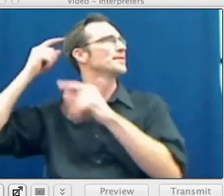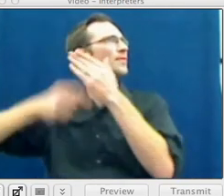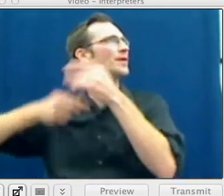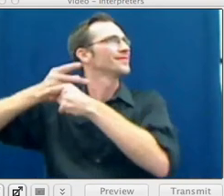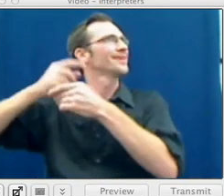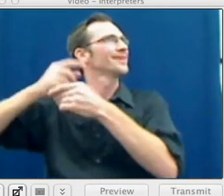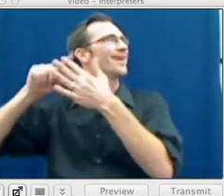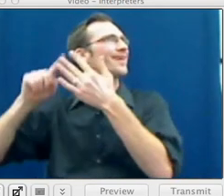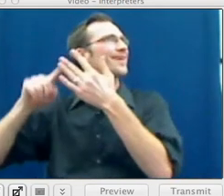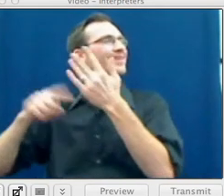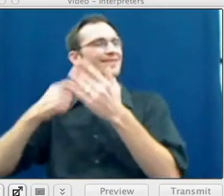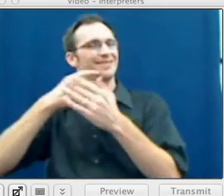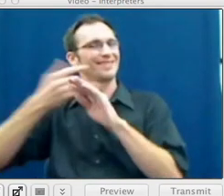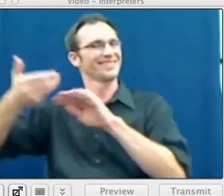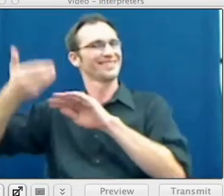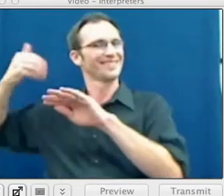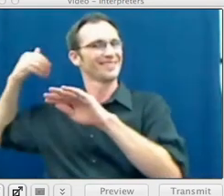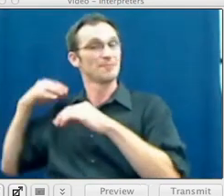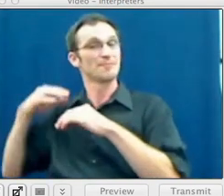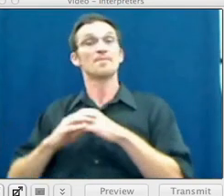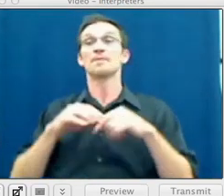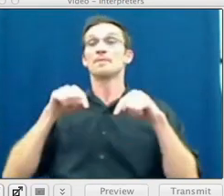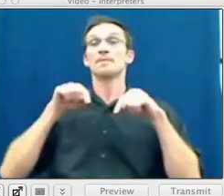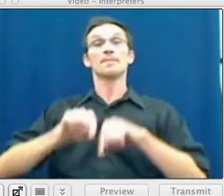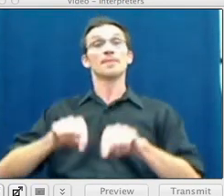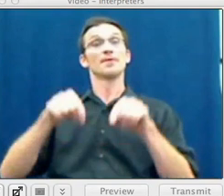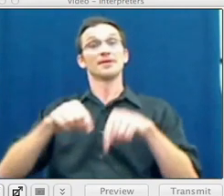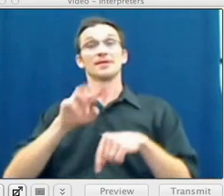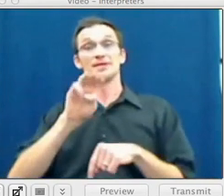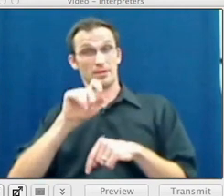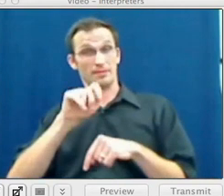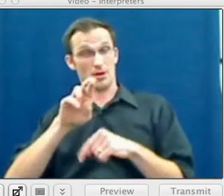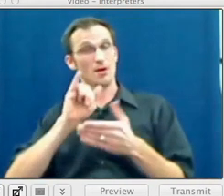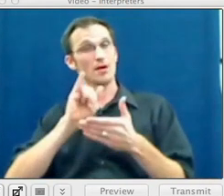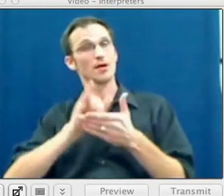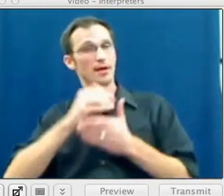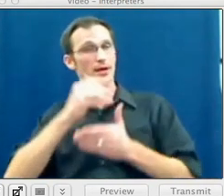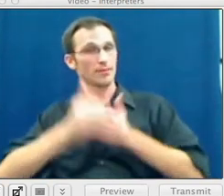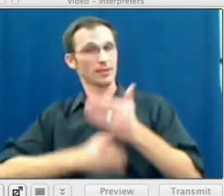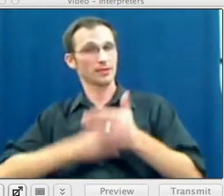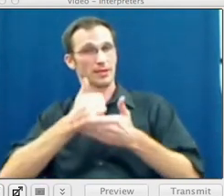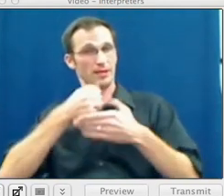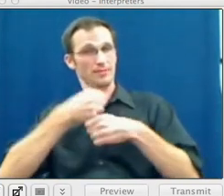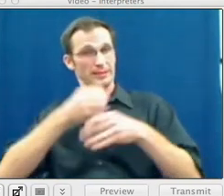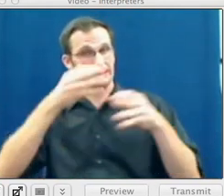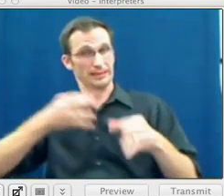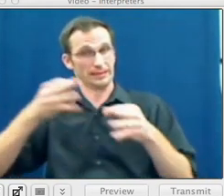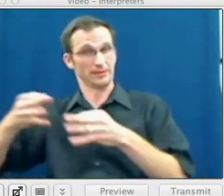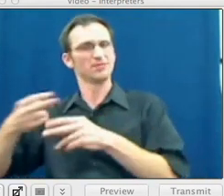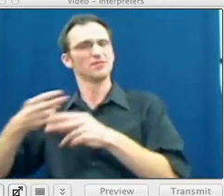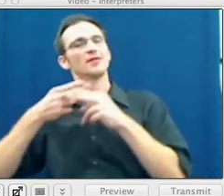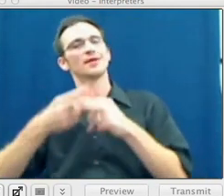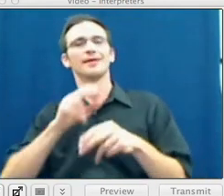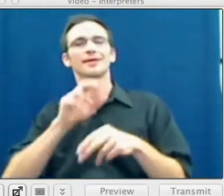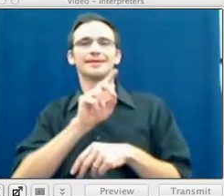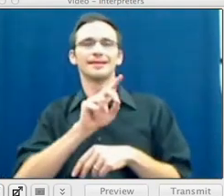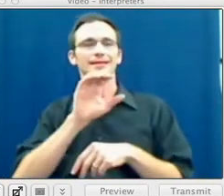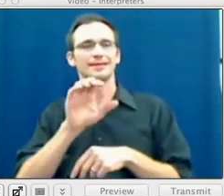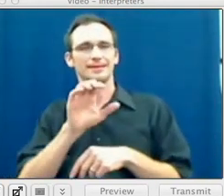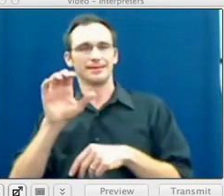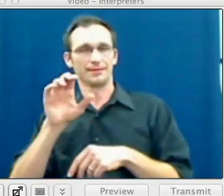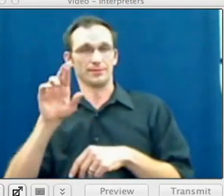The one that we've been studying in the webinar, the decision-making process, is the DCCRD process. And so we've been